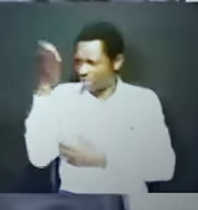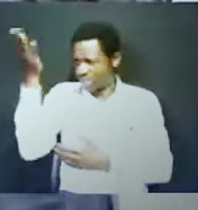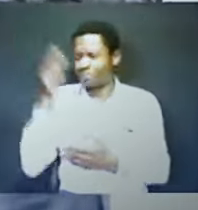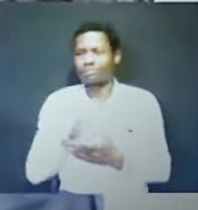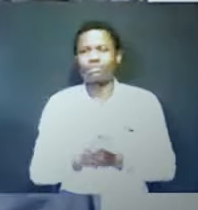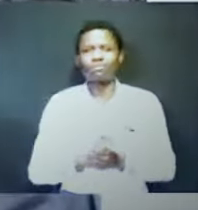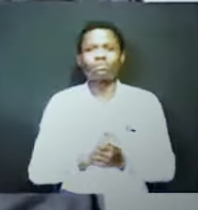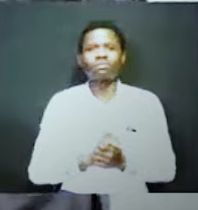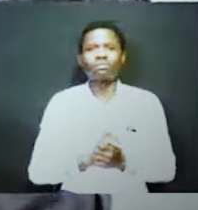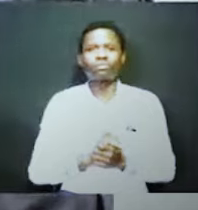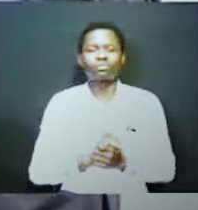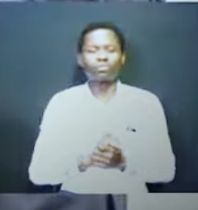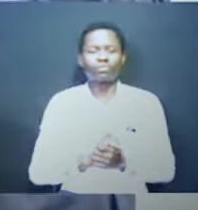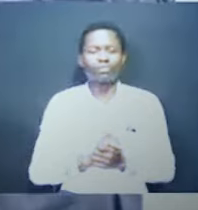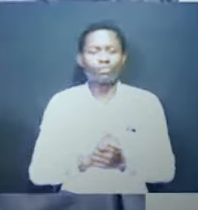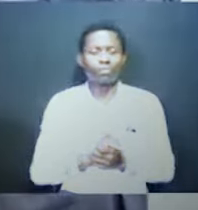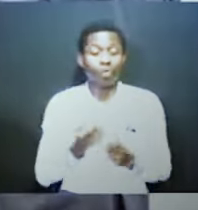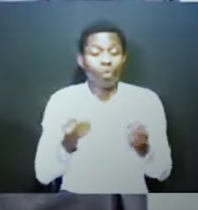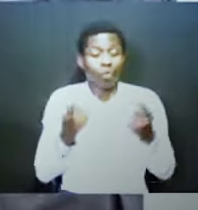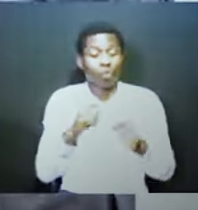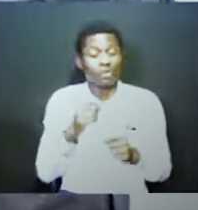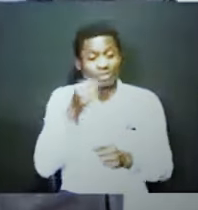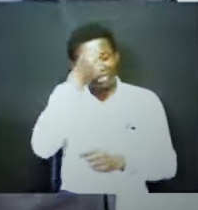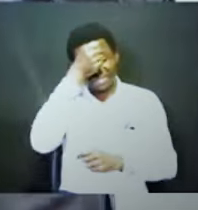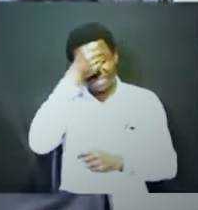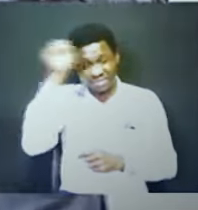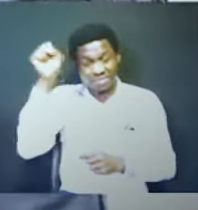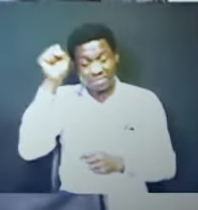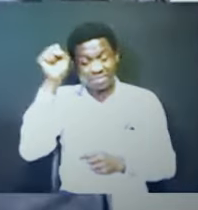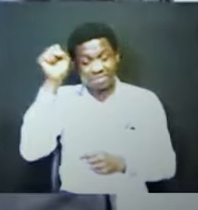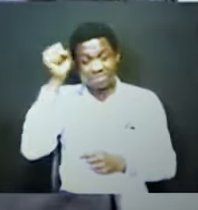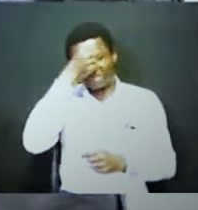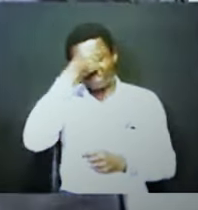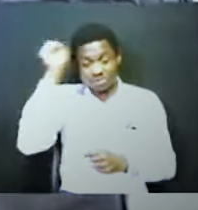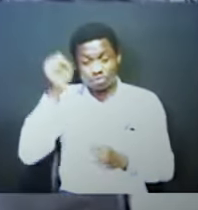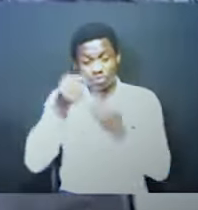we grieve him by disobeying him.